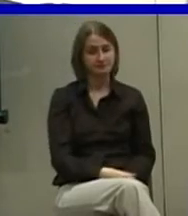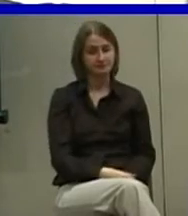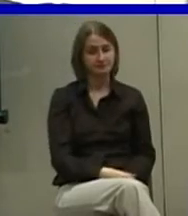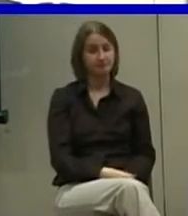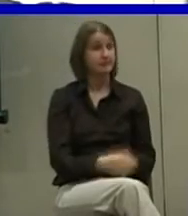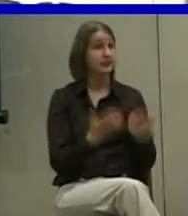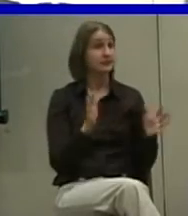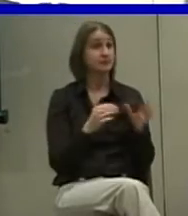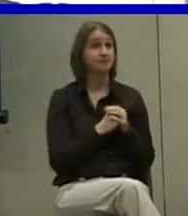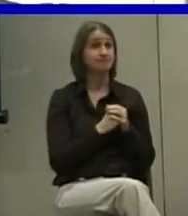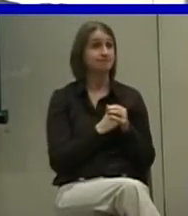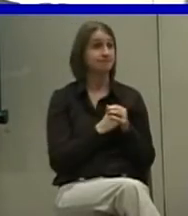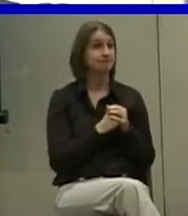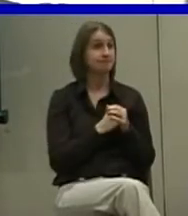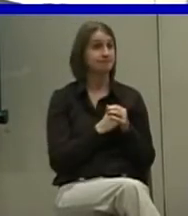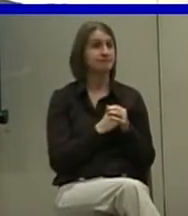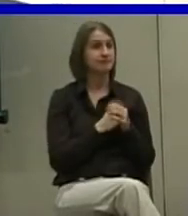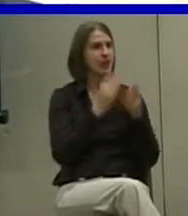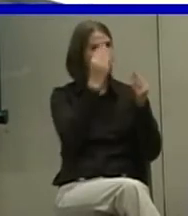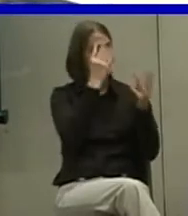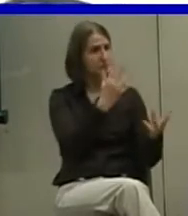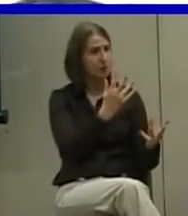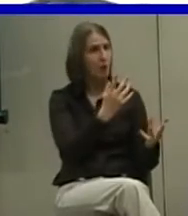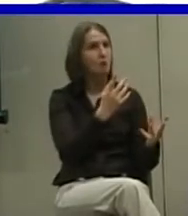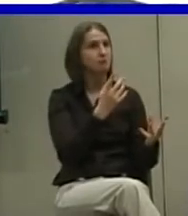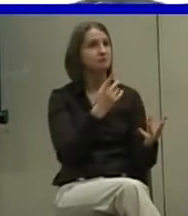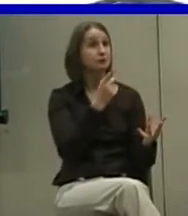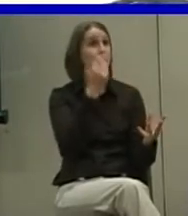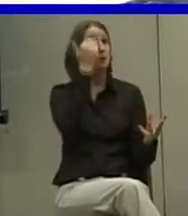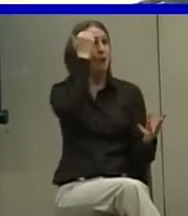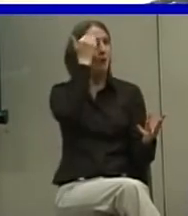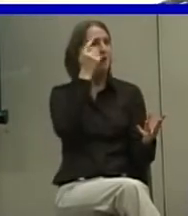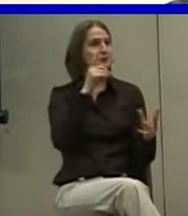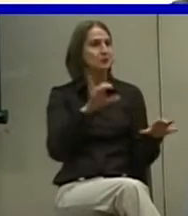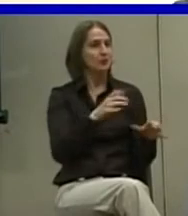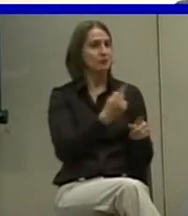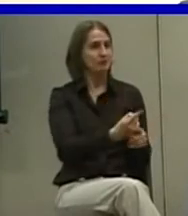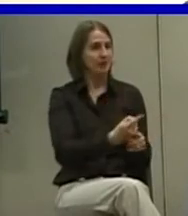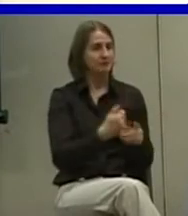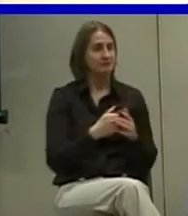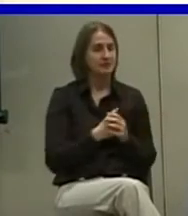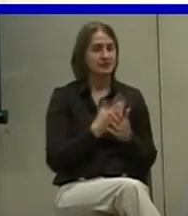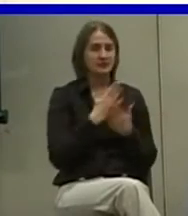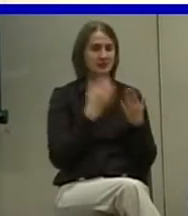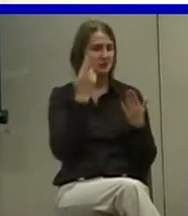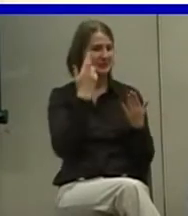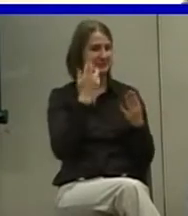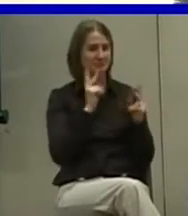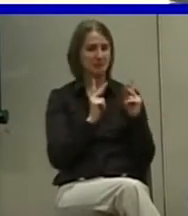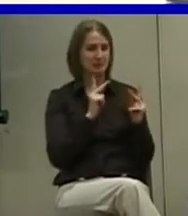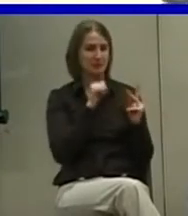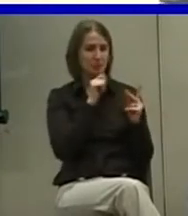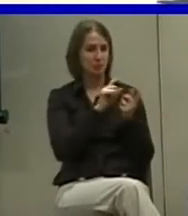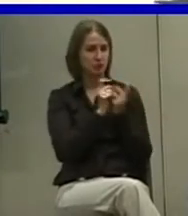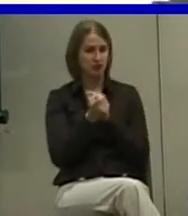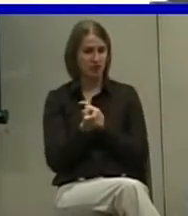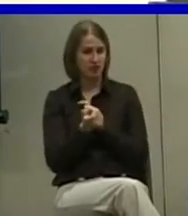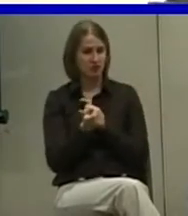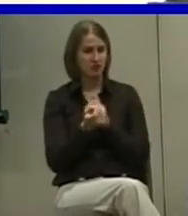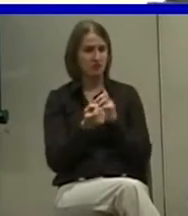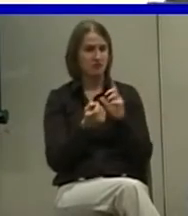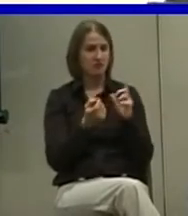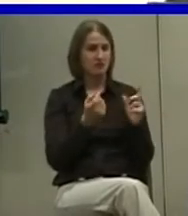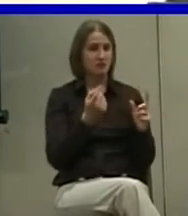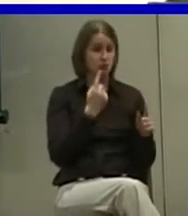That's it. Let them know they're doing it right. For some reason, people don't make this leap from, well, if they do it right